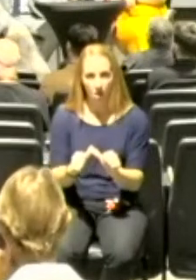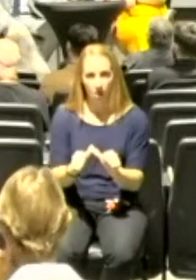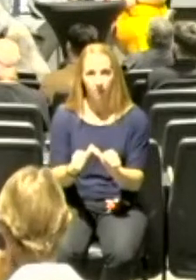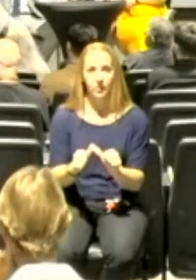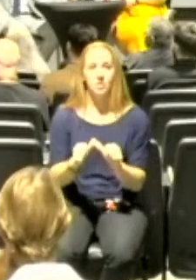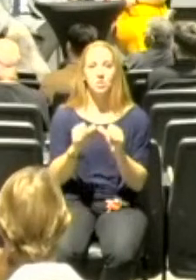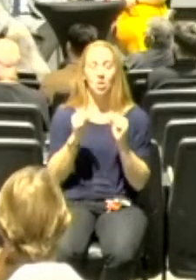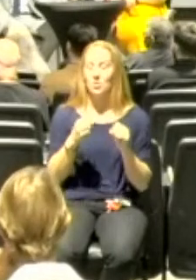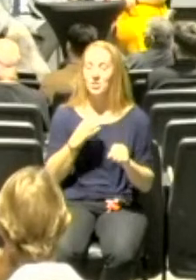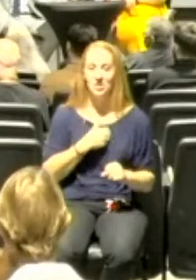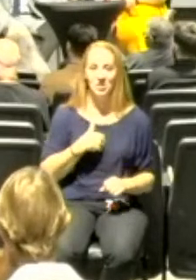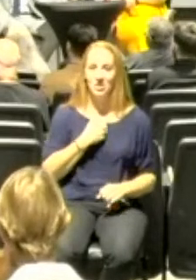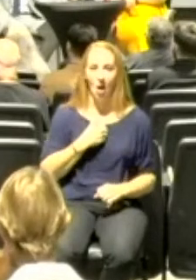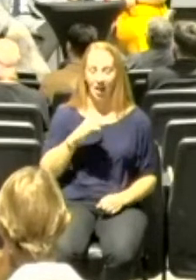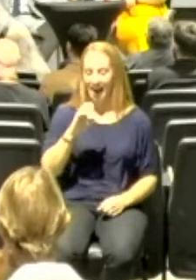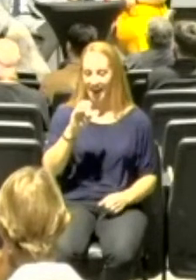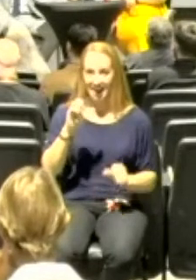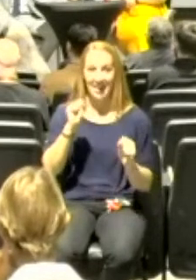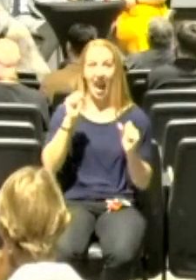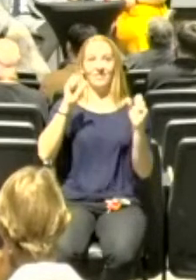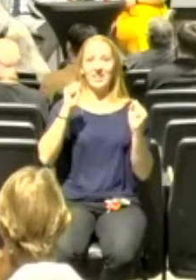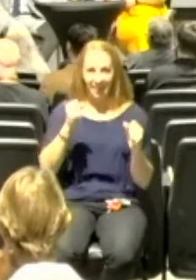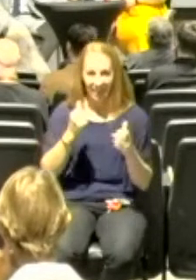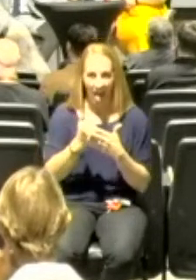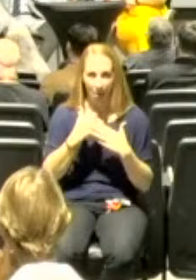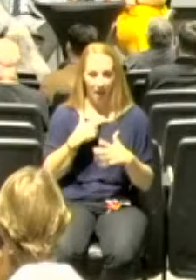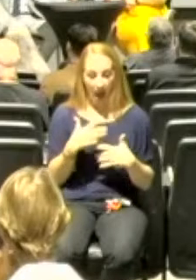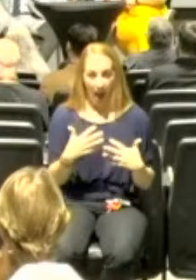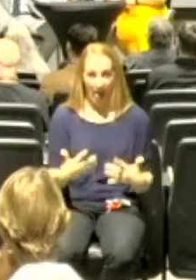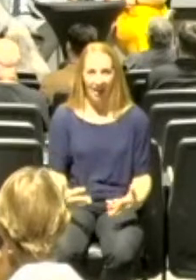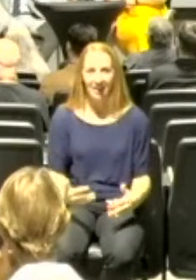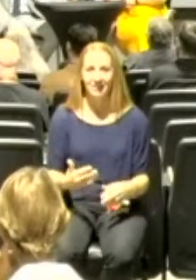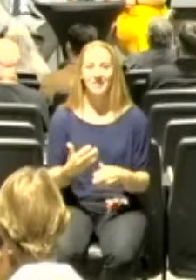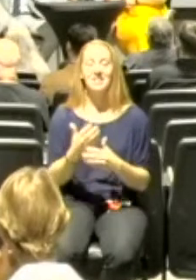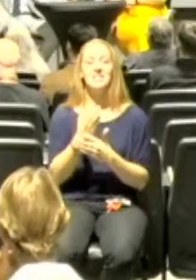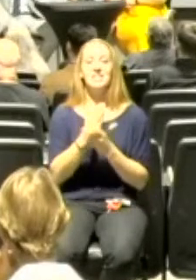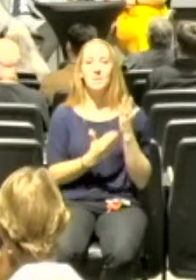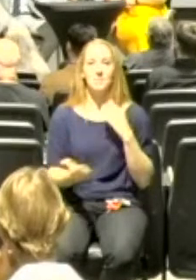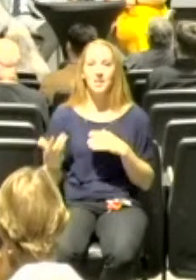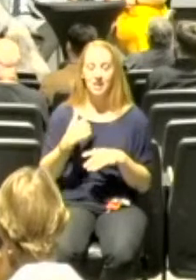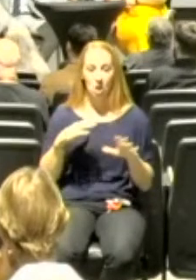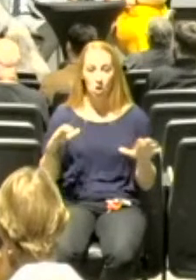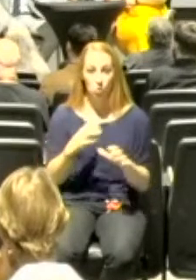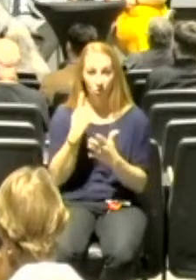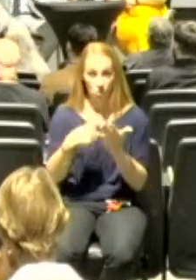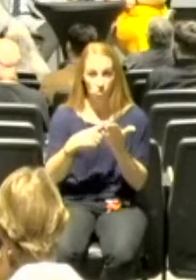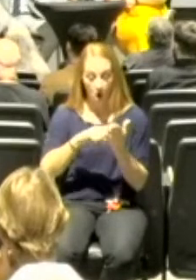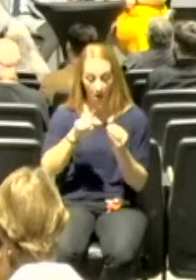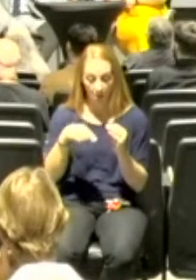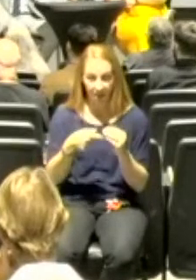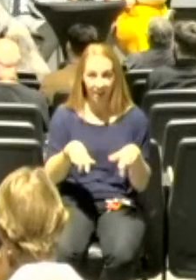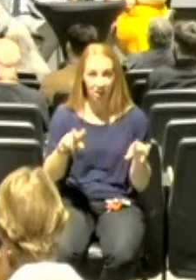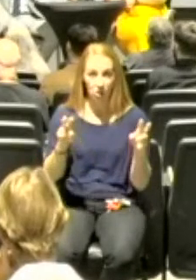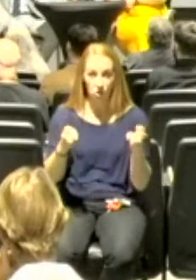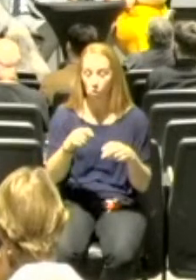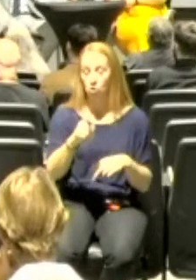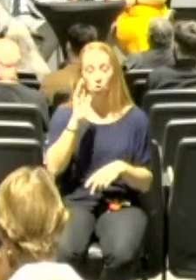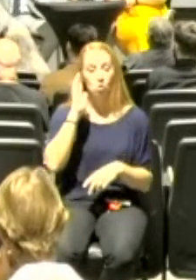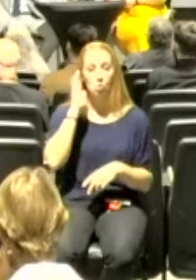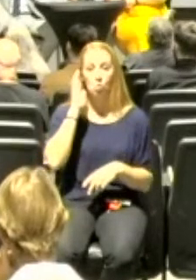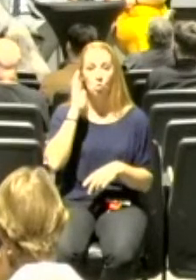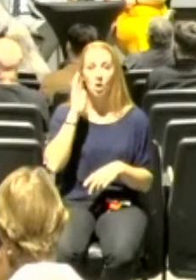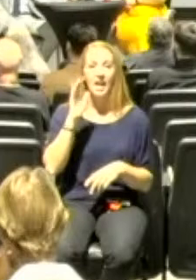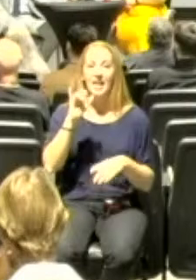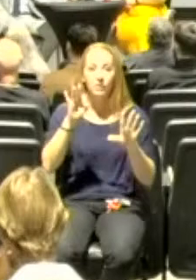is kicked in. If y'all knew some of the things I'm having to do to talk about this issue, y'all would be sending me cocktails